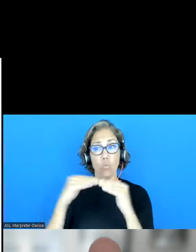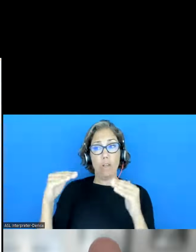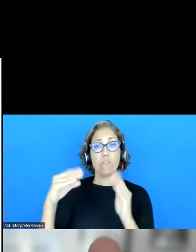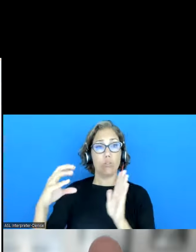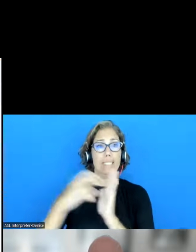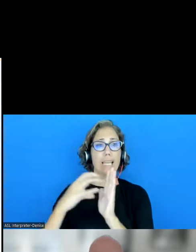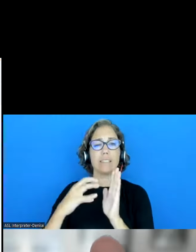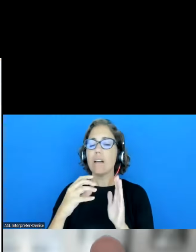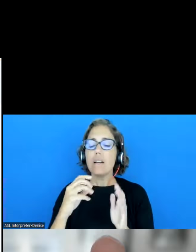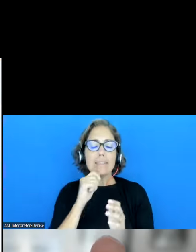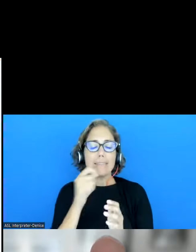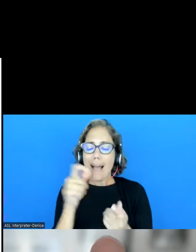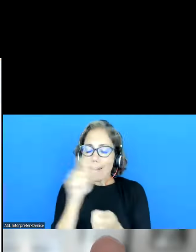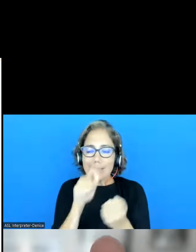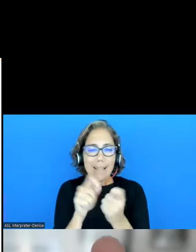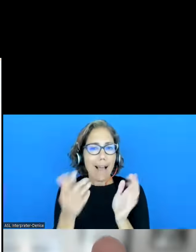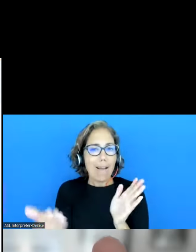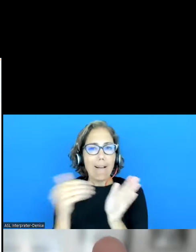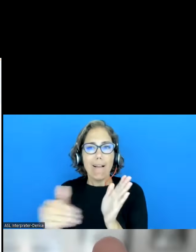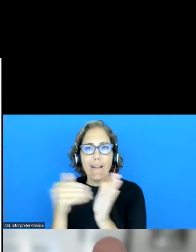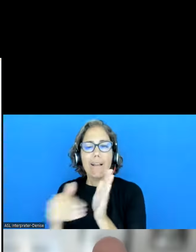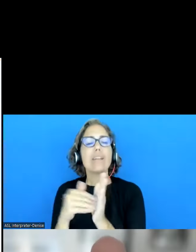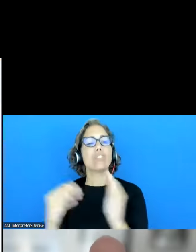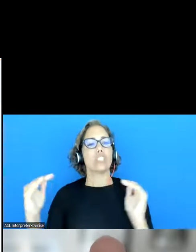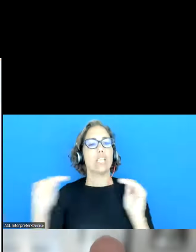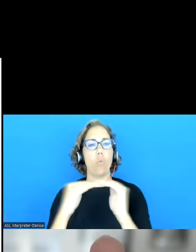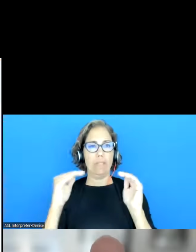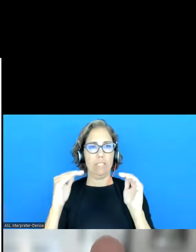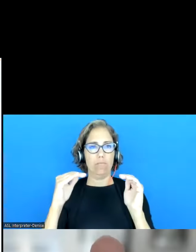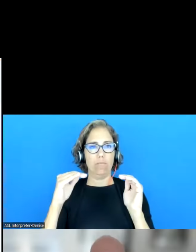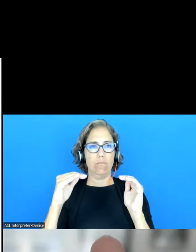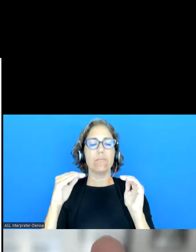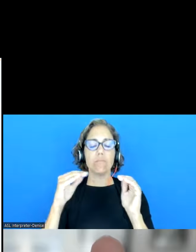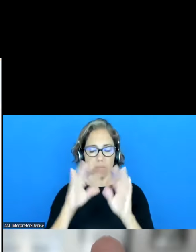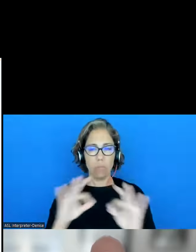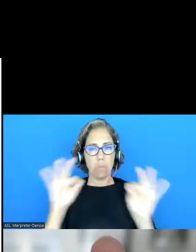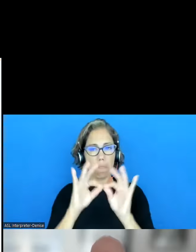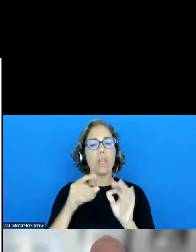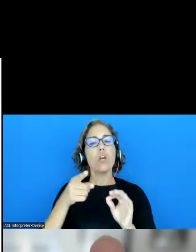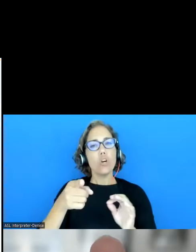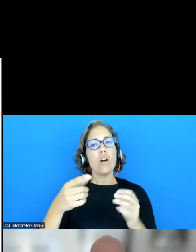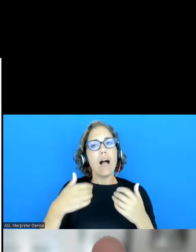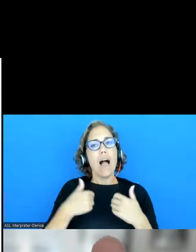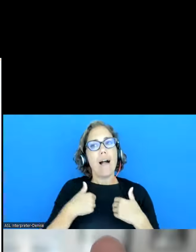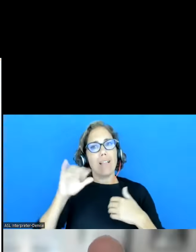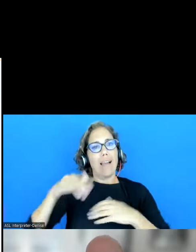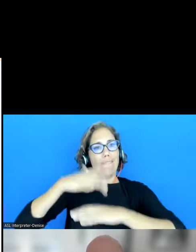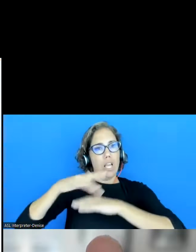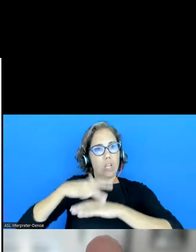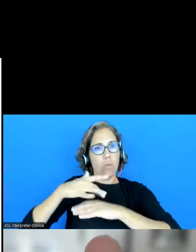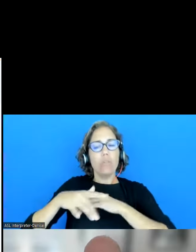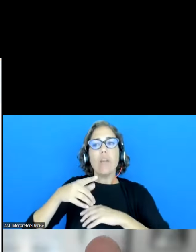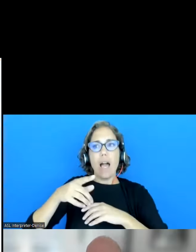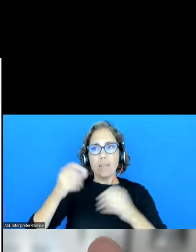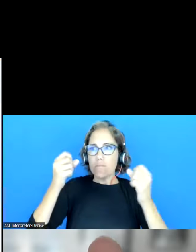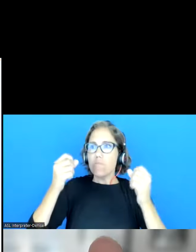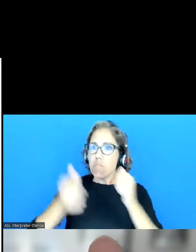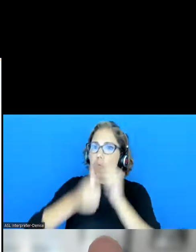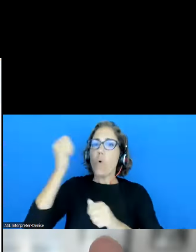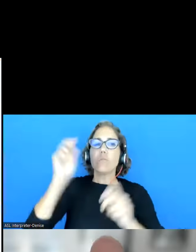to be exactly redundant, just equivalent, then you're making the content available to be understood by the widest number of